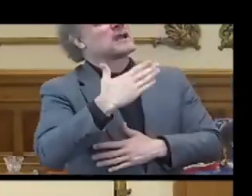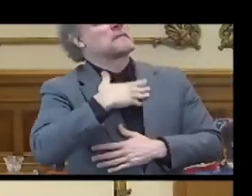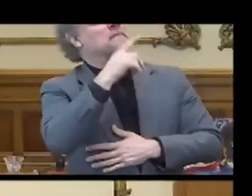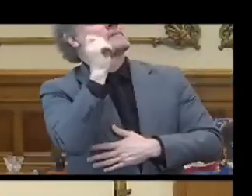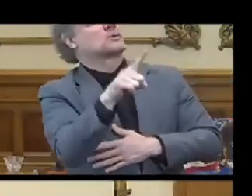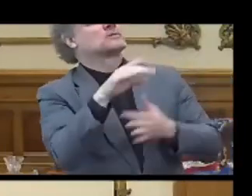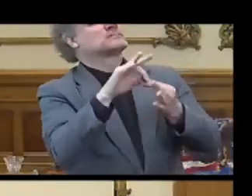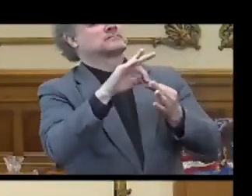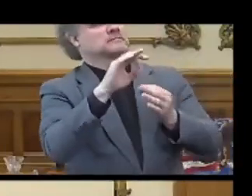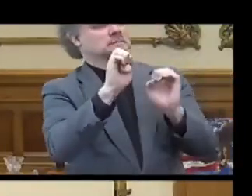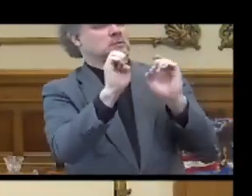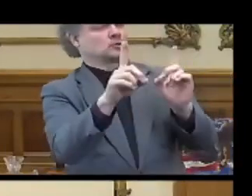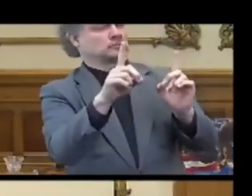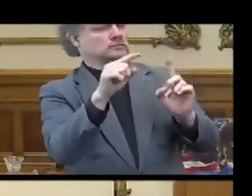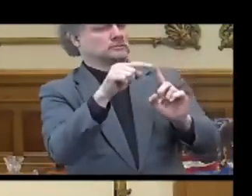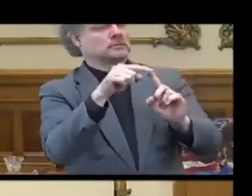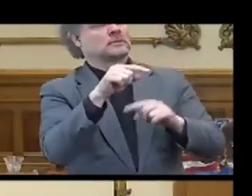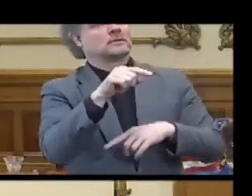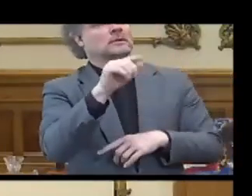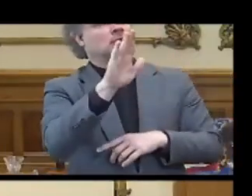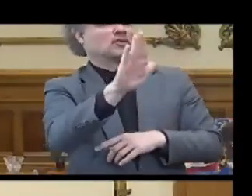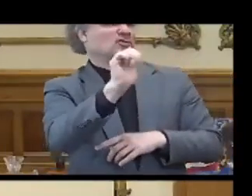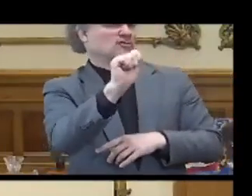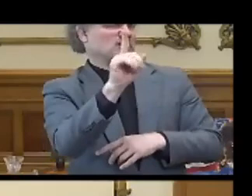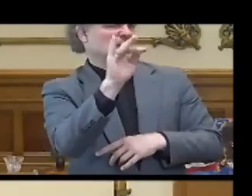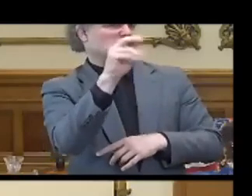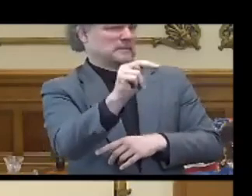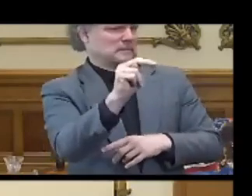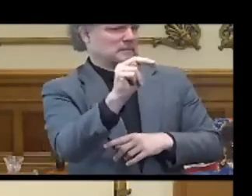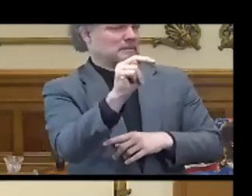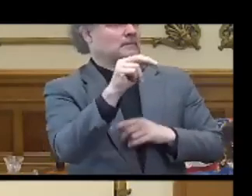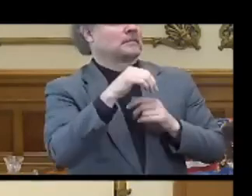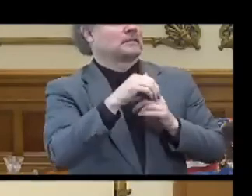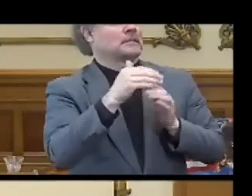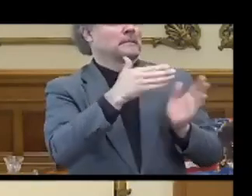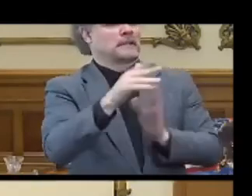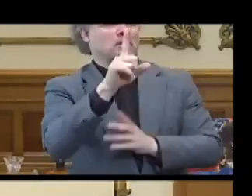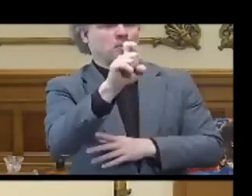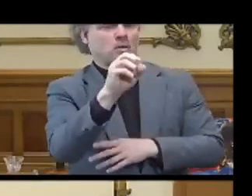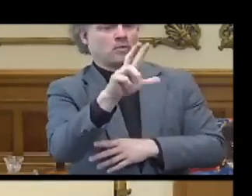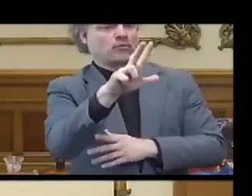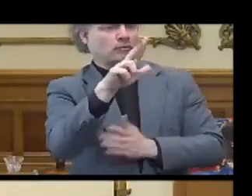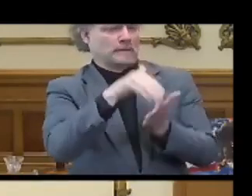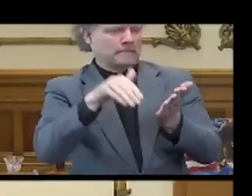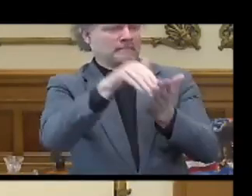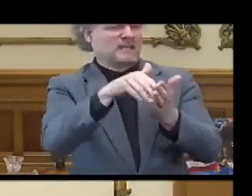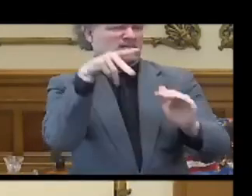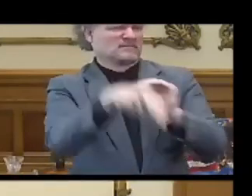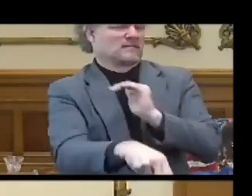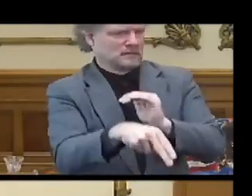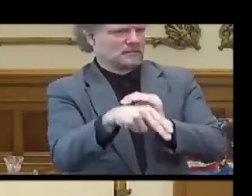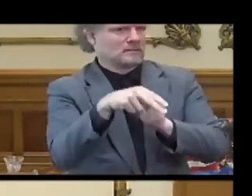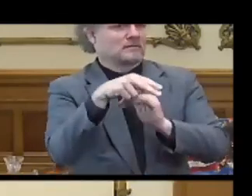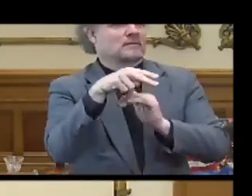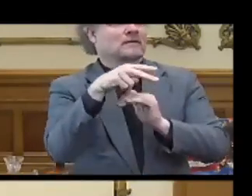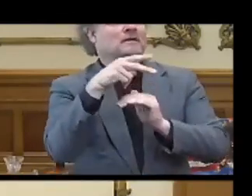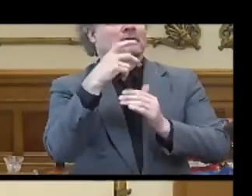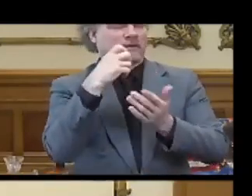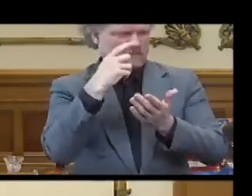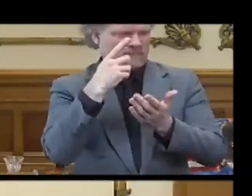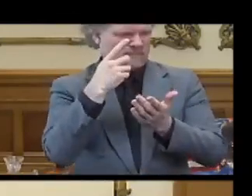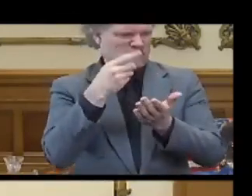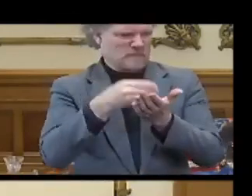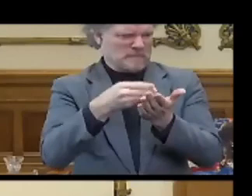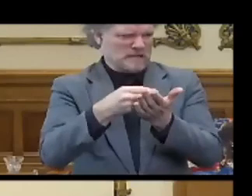about education. With your administration planning a $103 million cut in higher ed funding for the coming